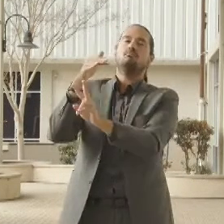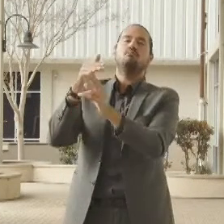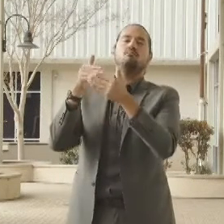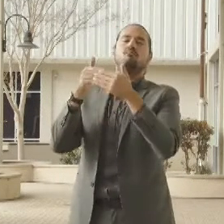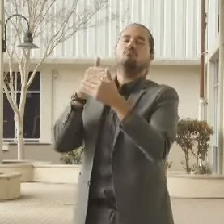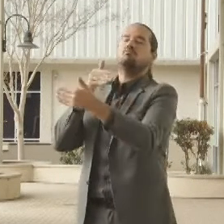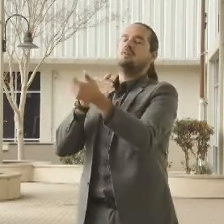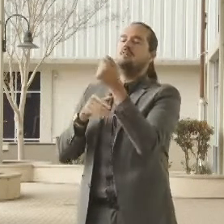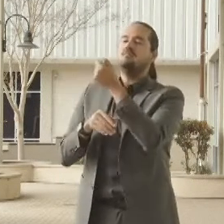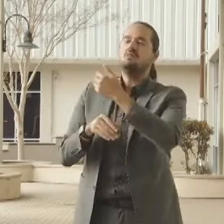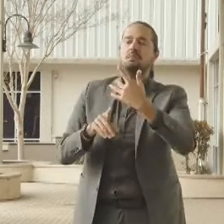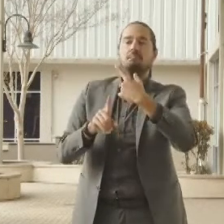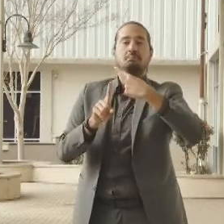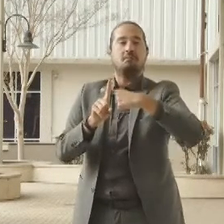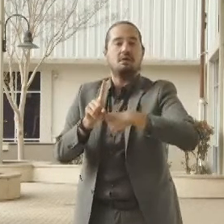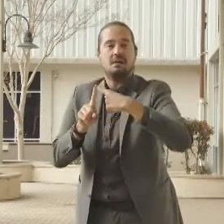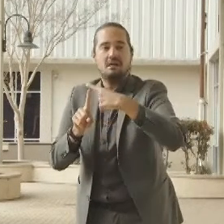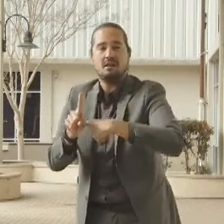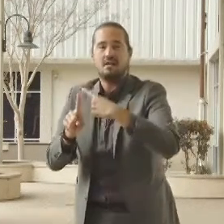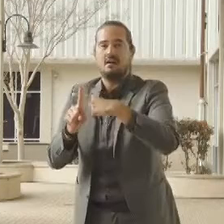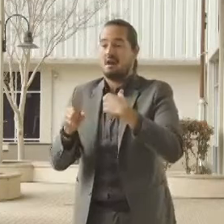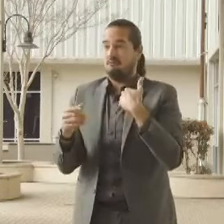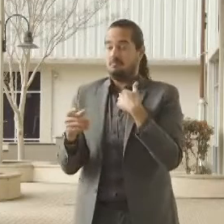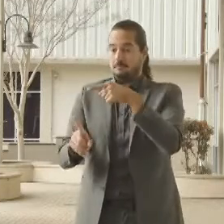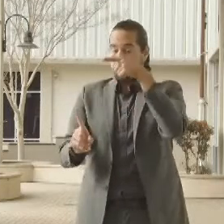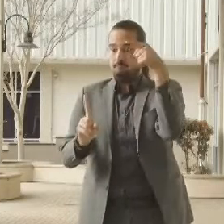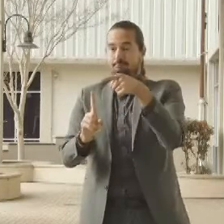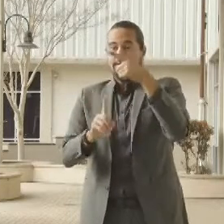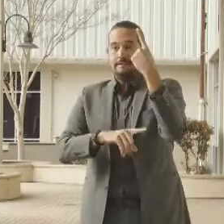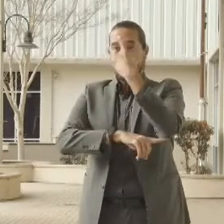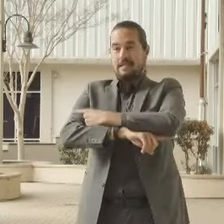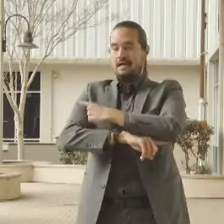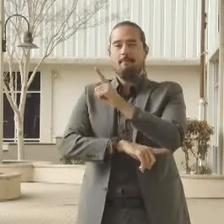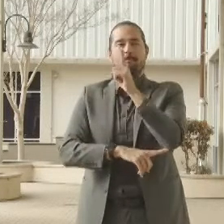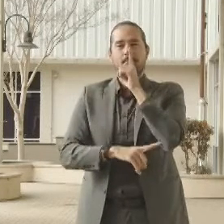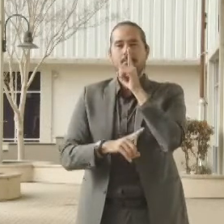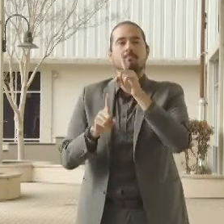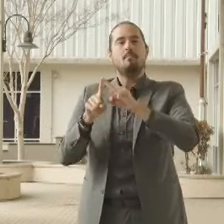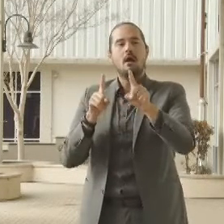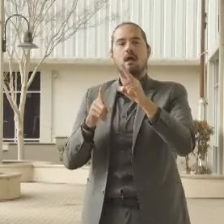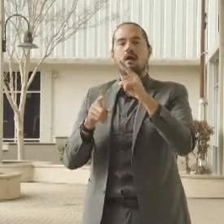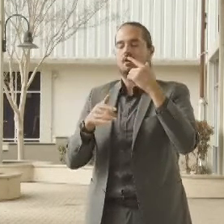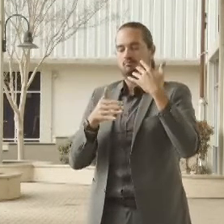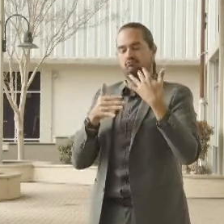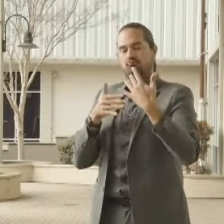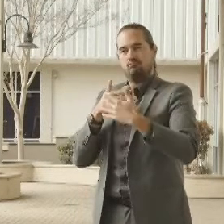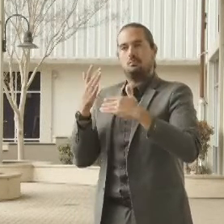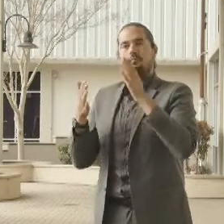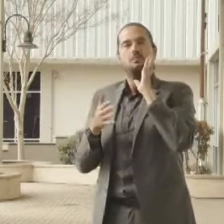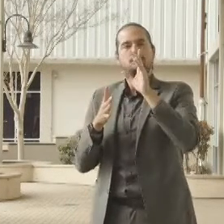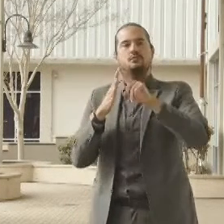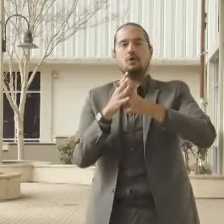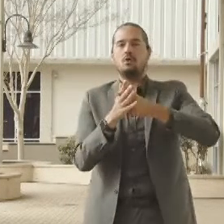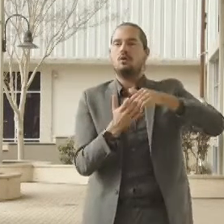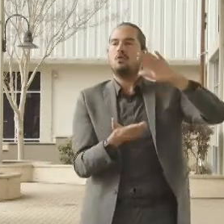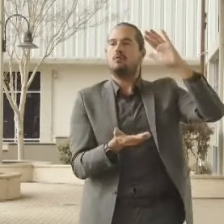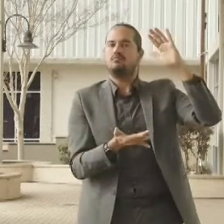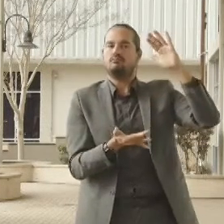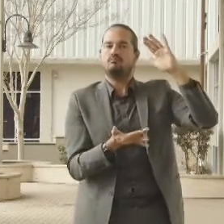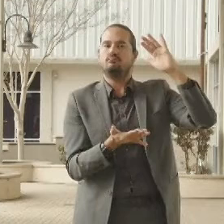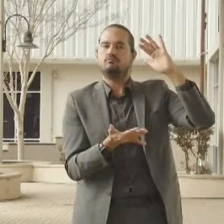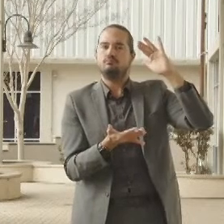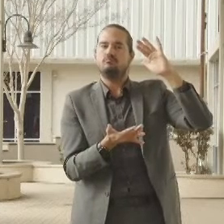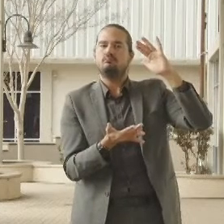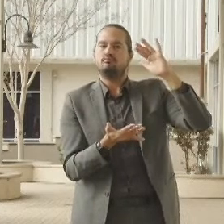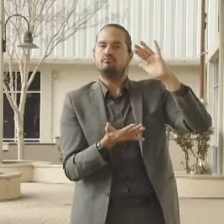no particular timeline to this. But we're at the beginning of a year. We're marking an anniversary. I want to give you a sense of what's to come